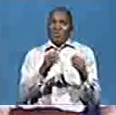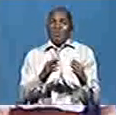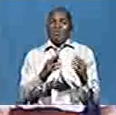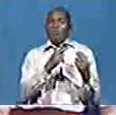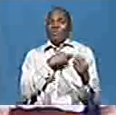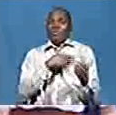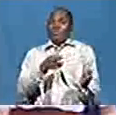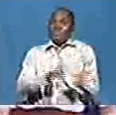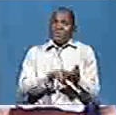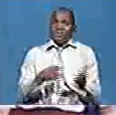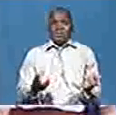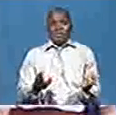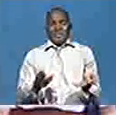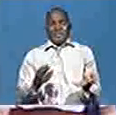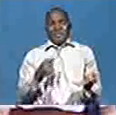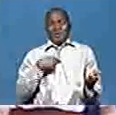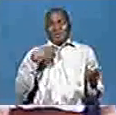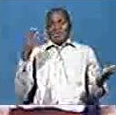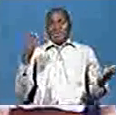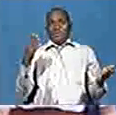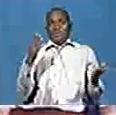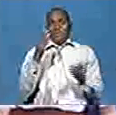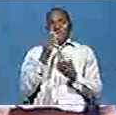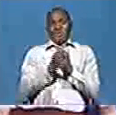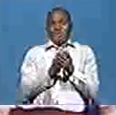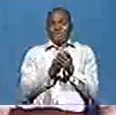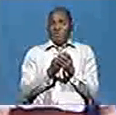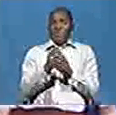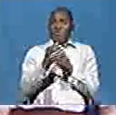So, the little details,